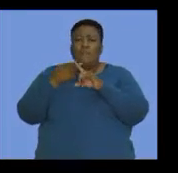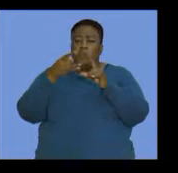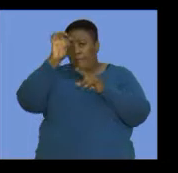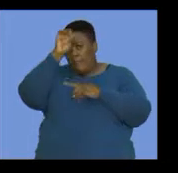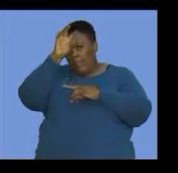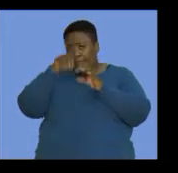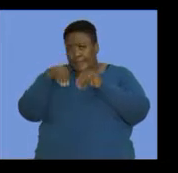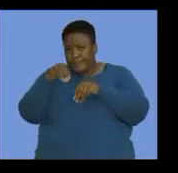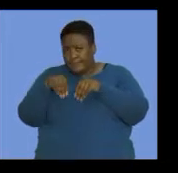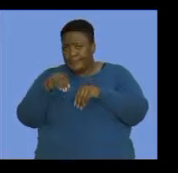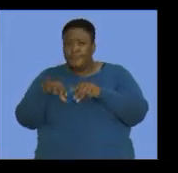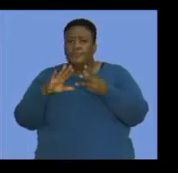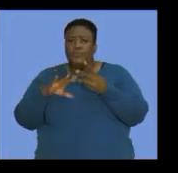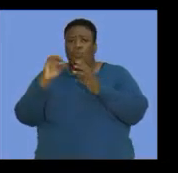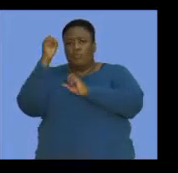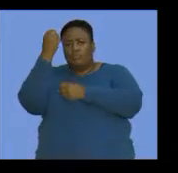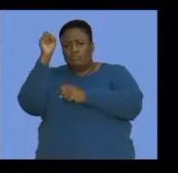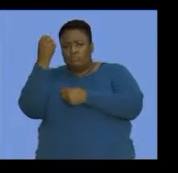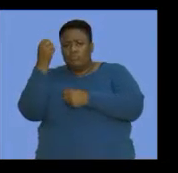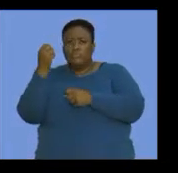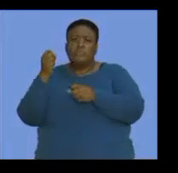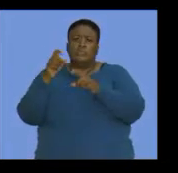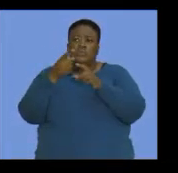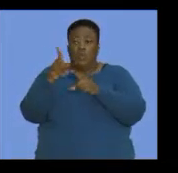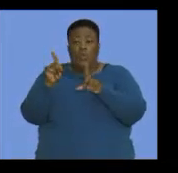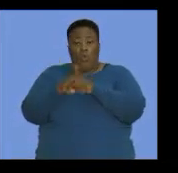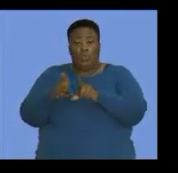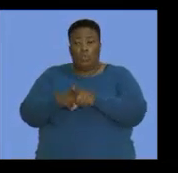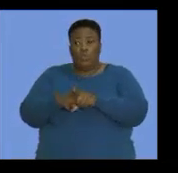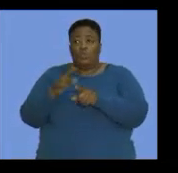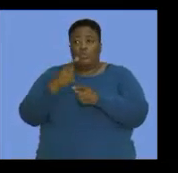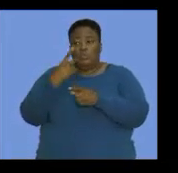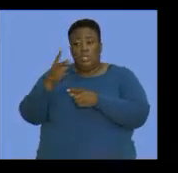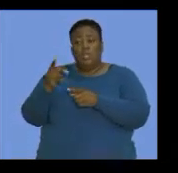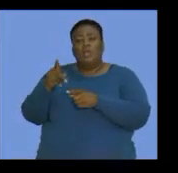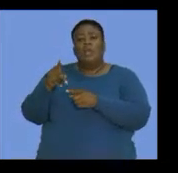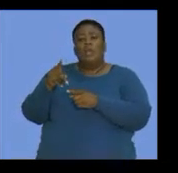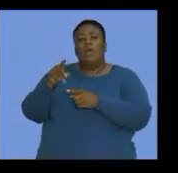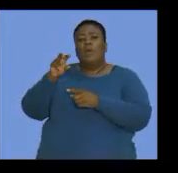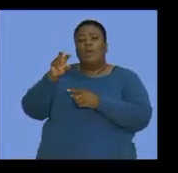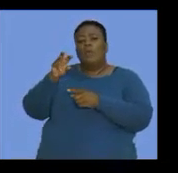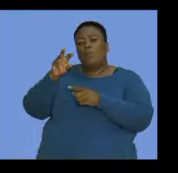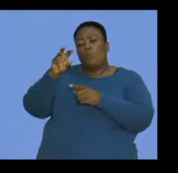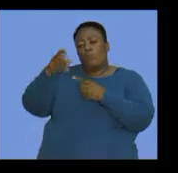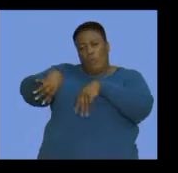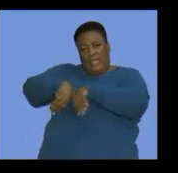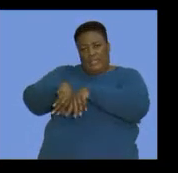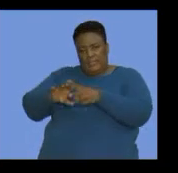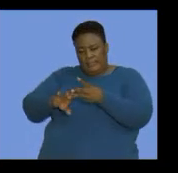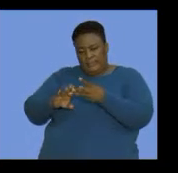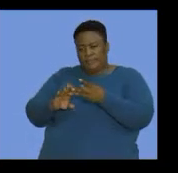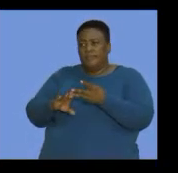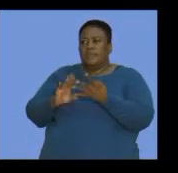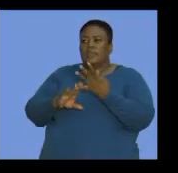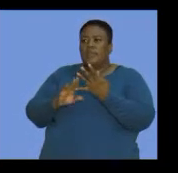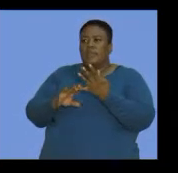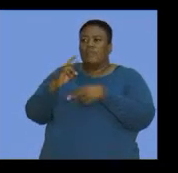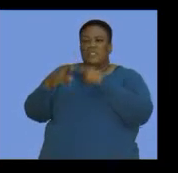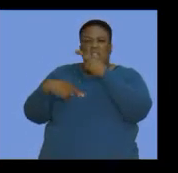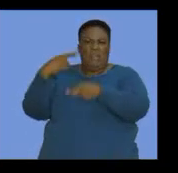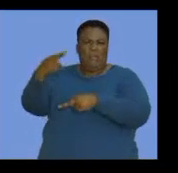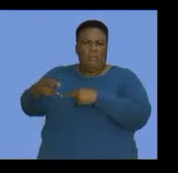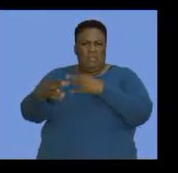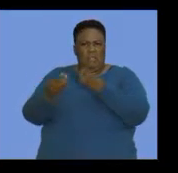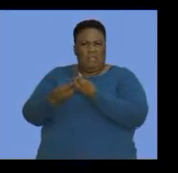and industries that also can be regarded as waste. And then we have recyclable waste, that